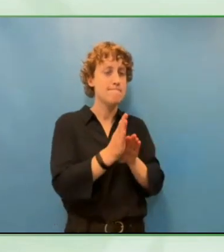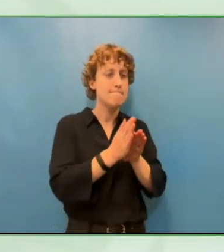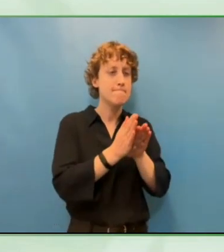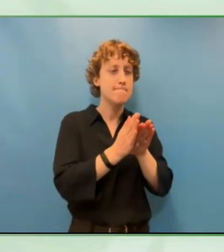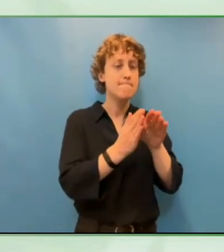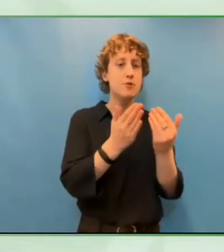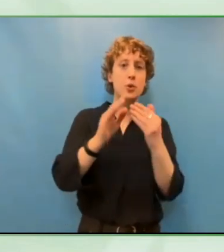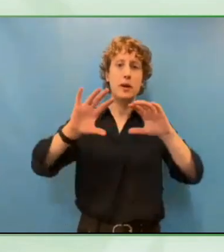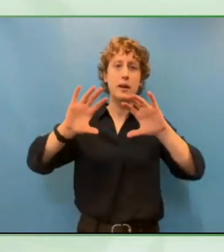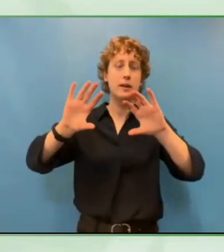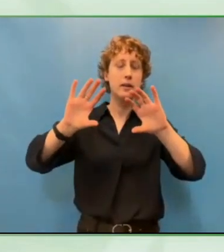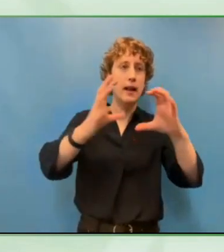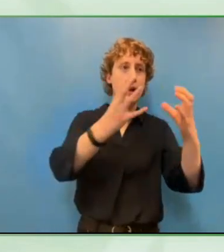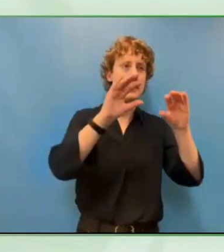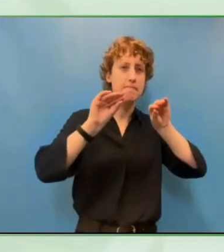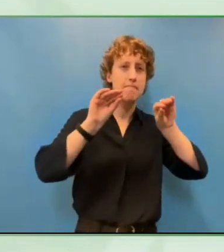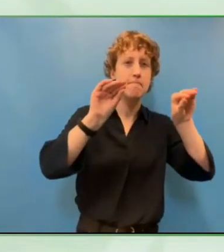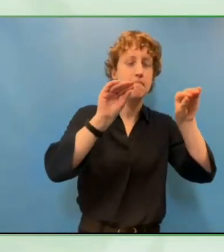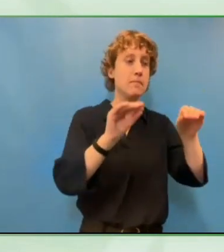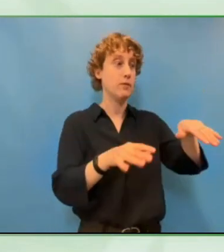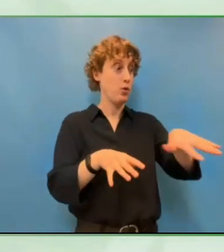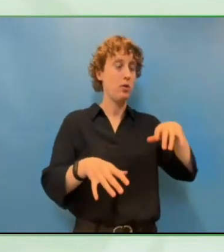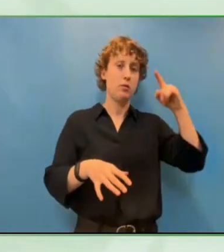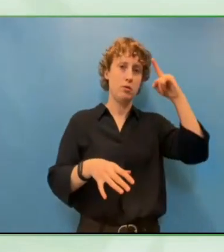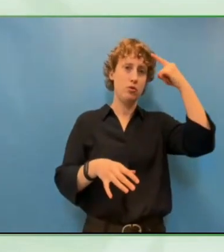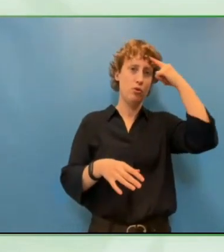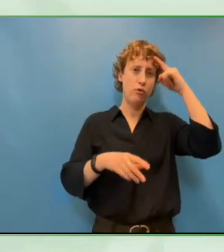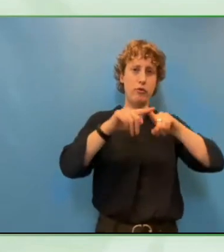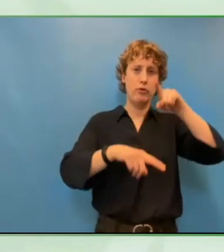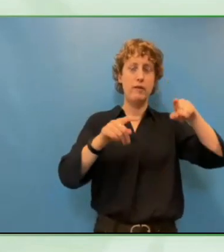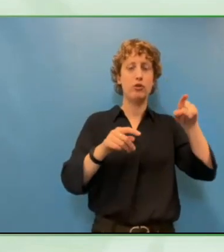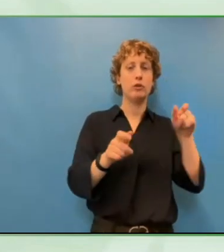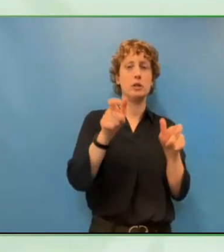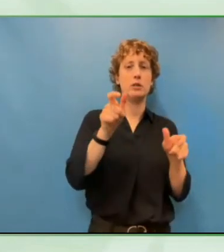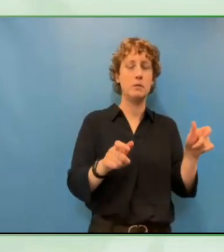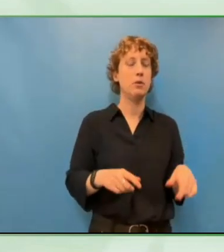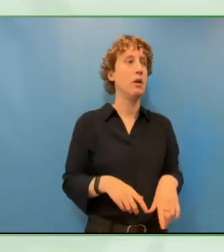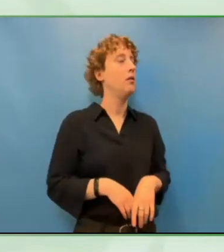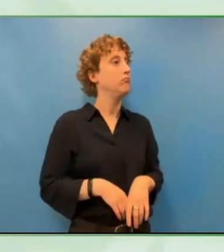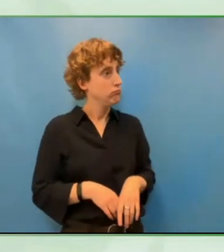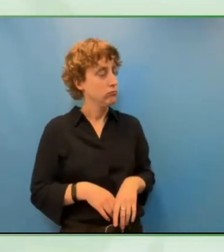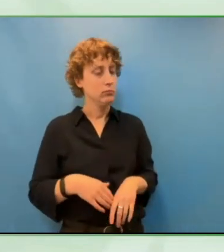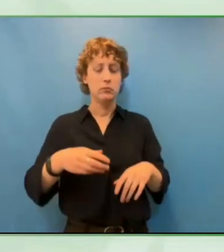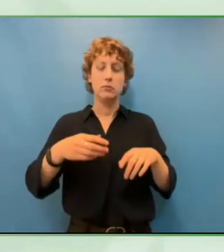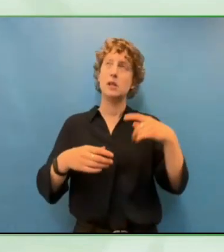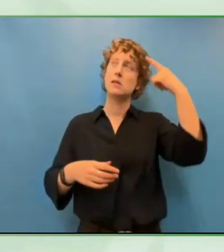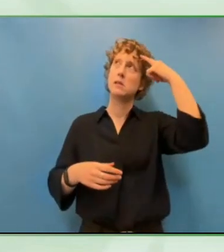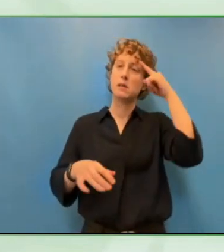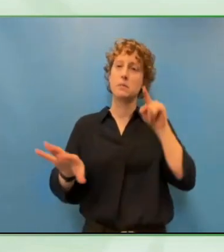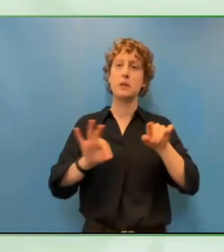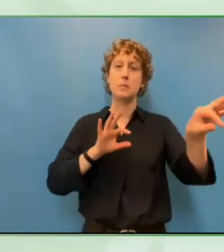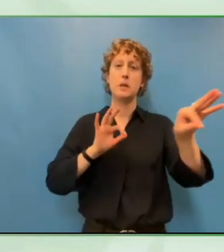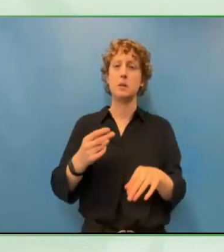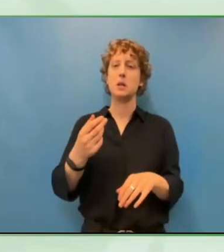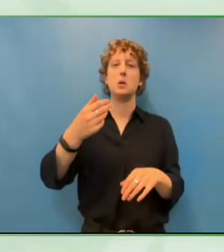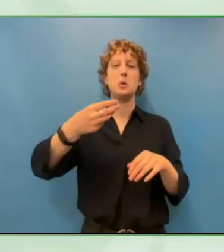So technically, if we bring this together to 3 pointers that our viewers can take out, I think it's the first one,